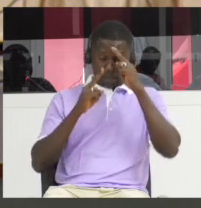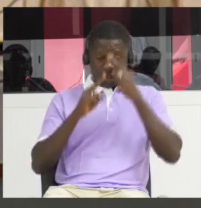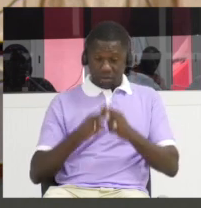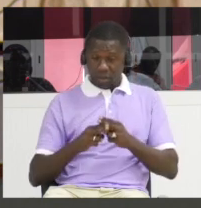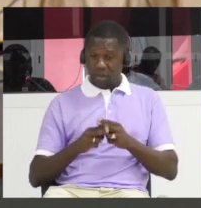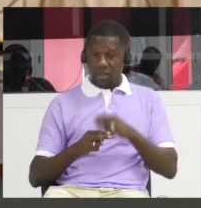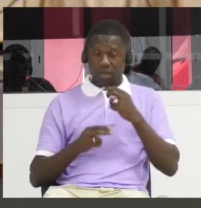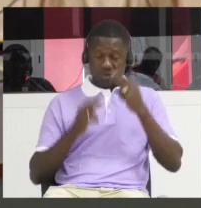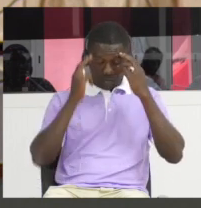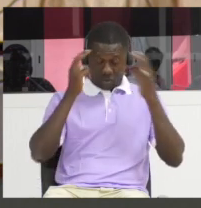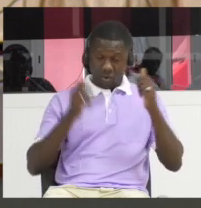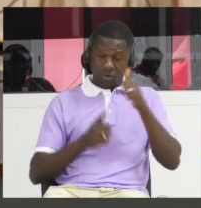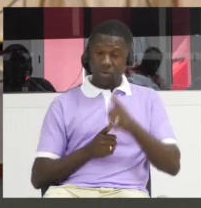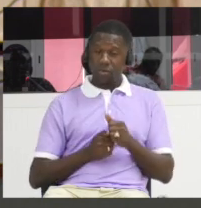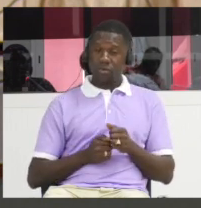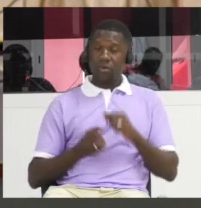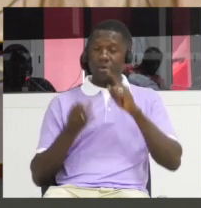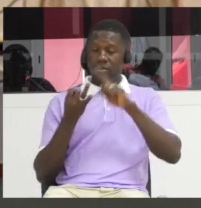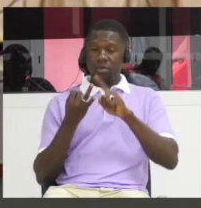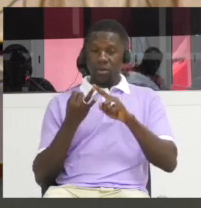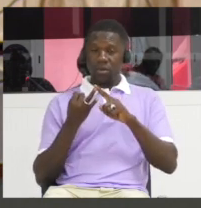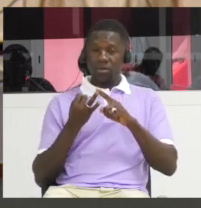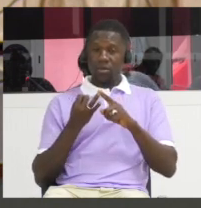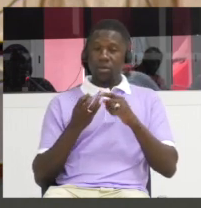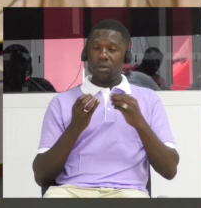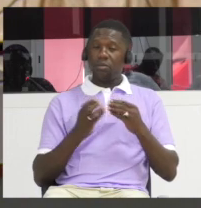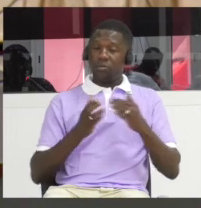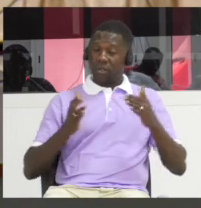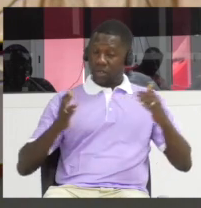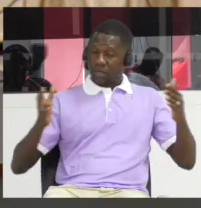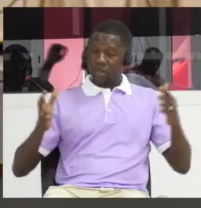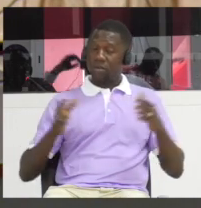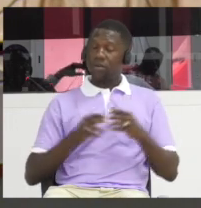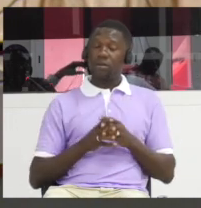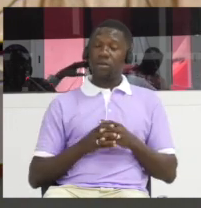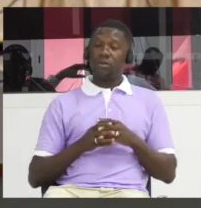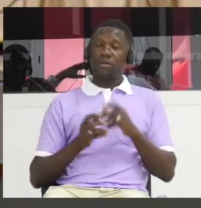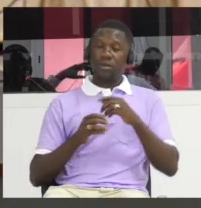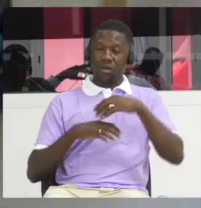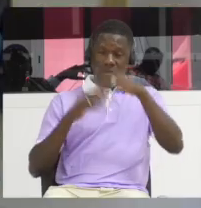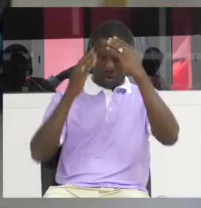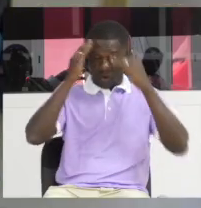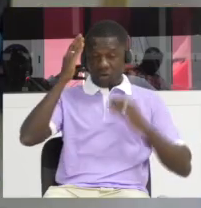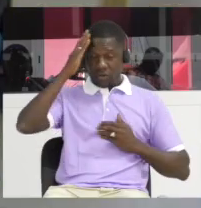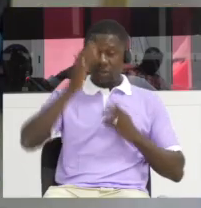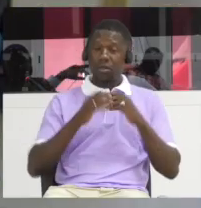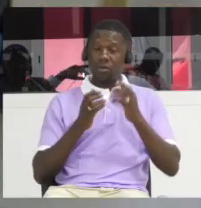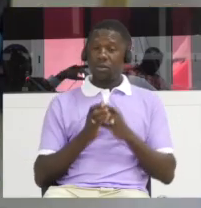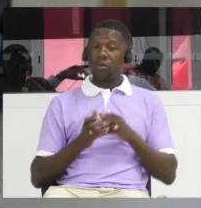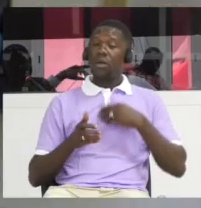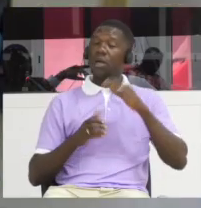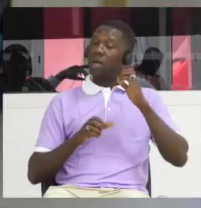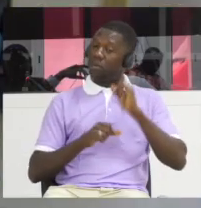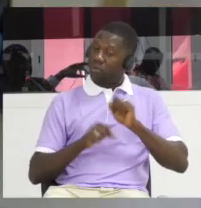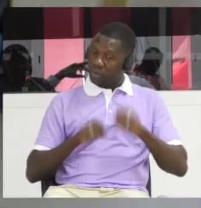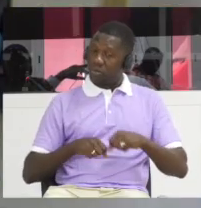efficiency, B, to strengthen and vitalize the officer corps to enable them to exercise